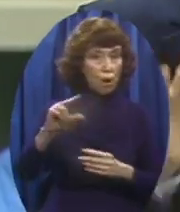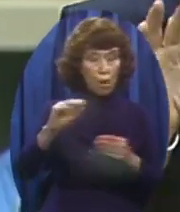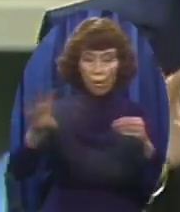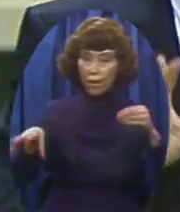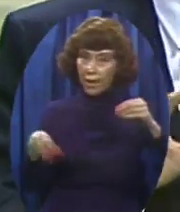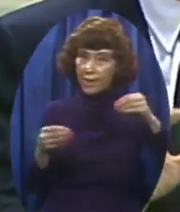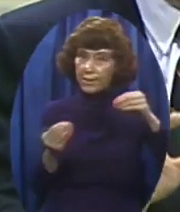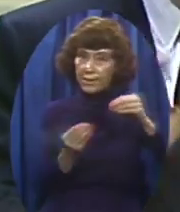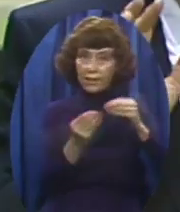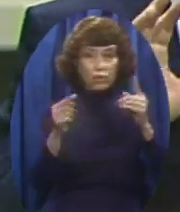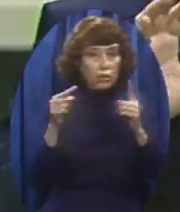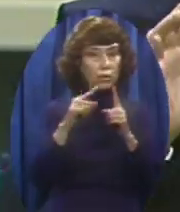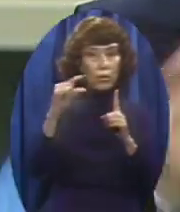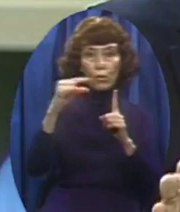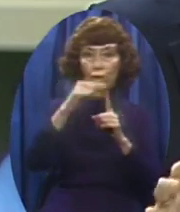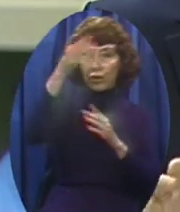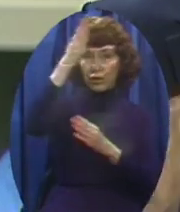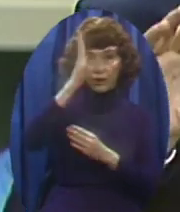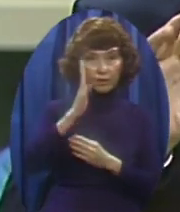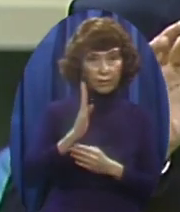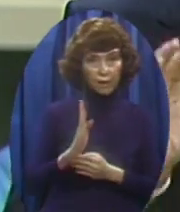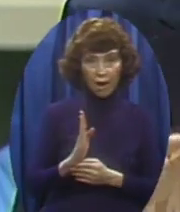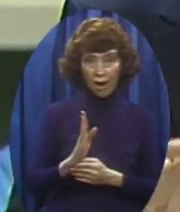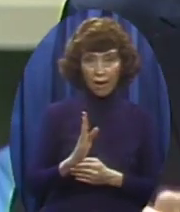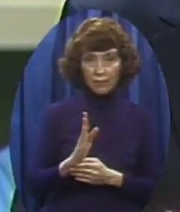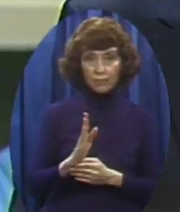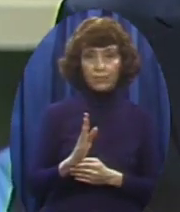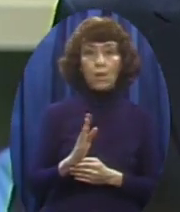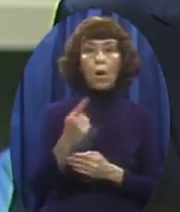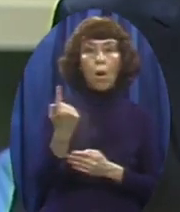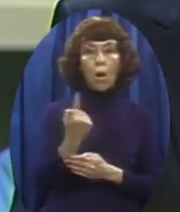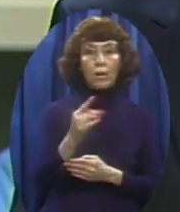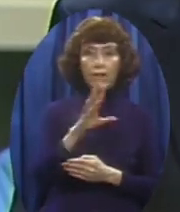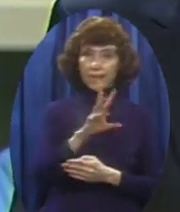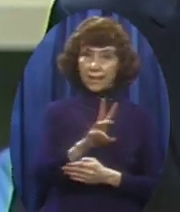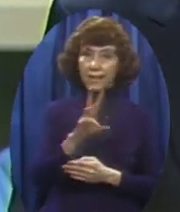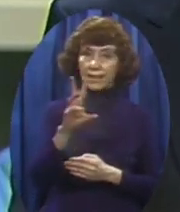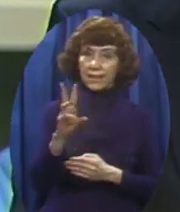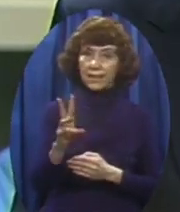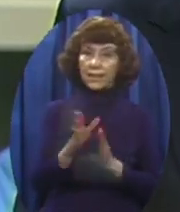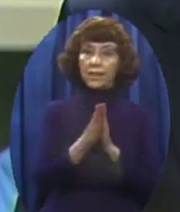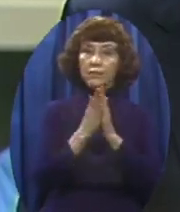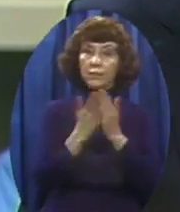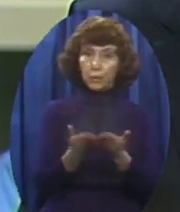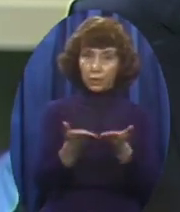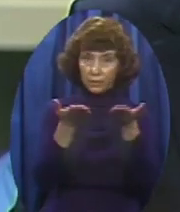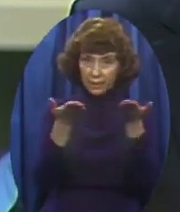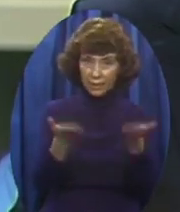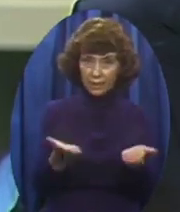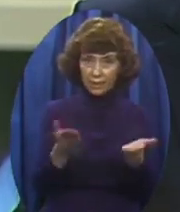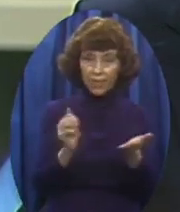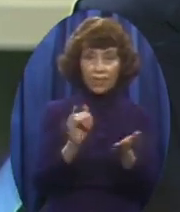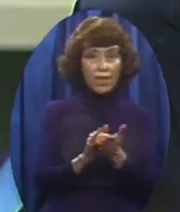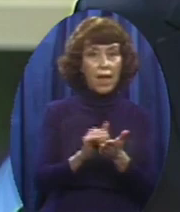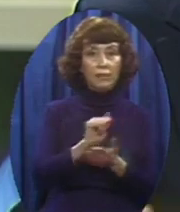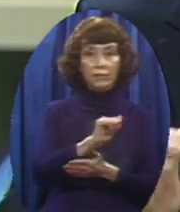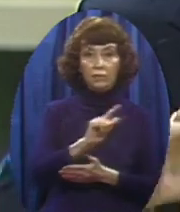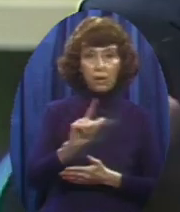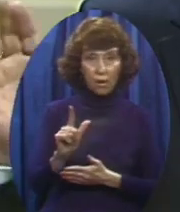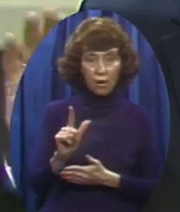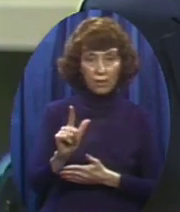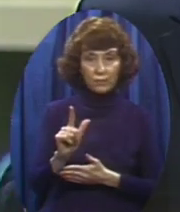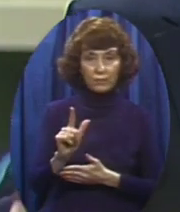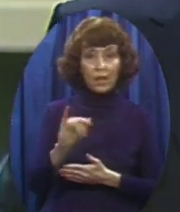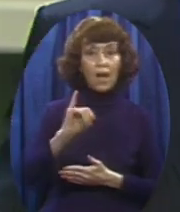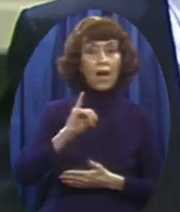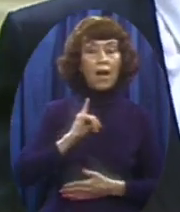these 66 books as we have them in this King James Version. And I want to say to you that I